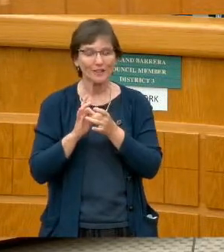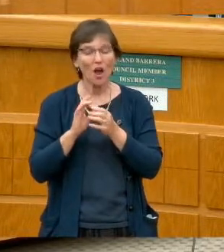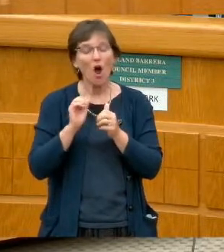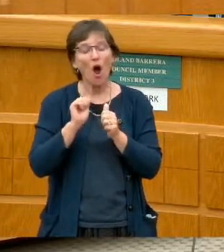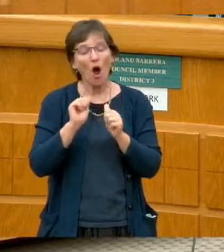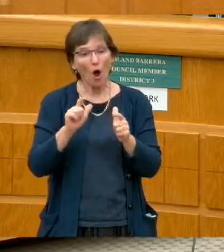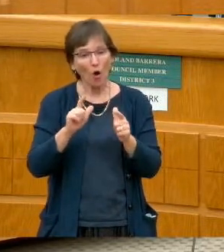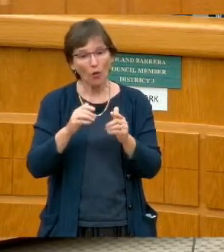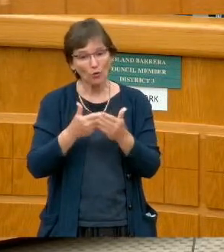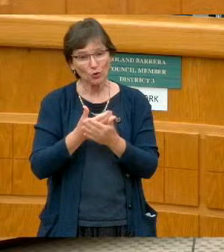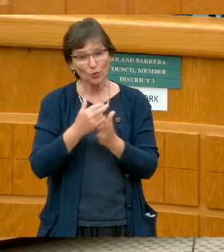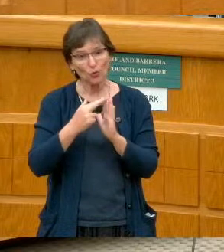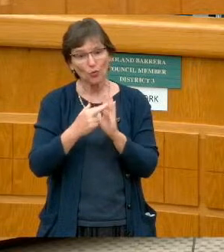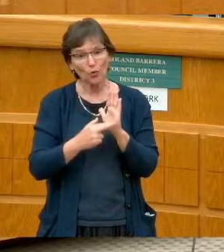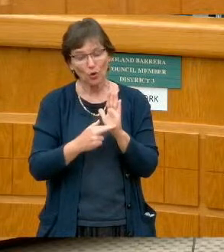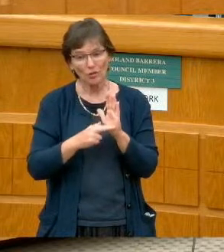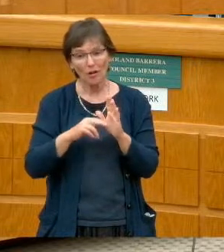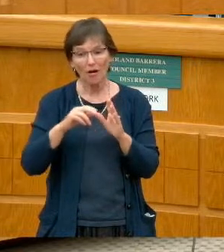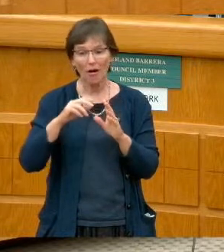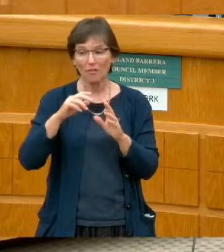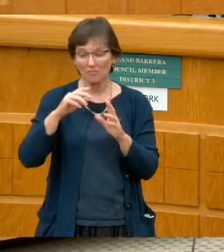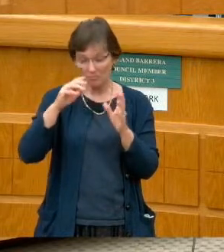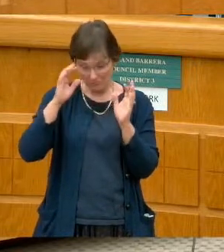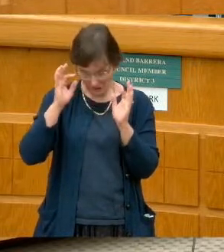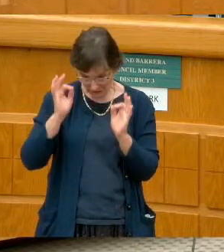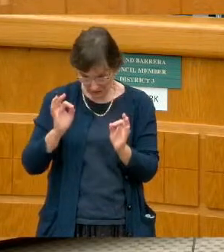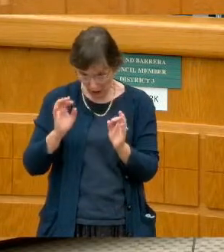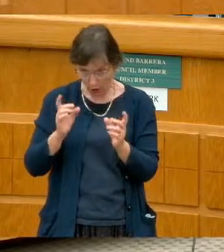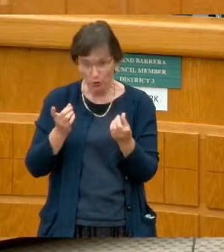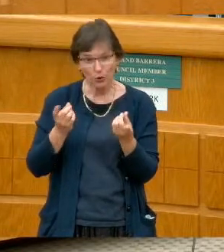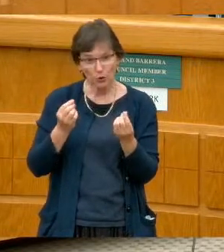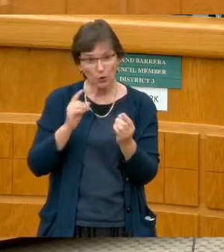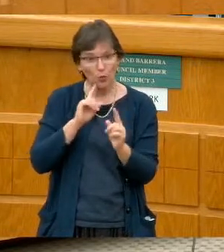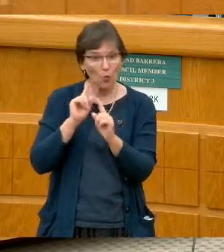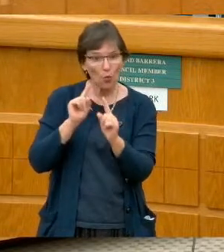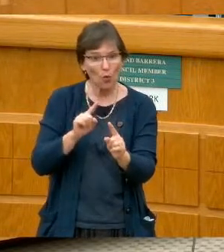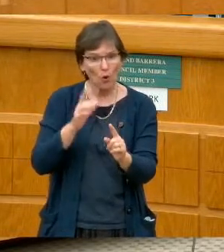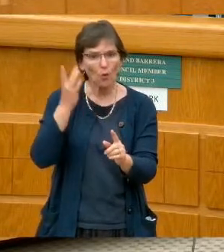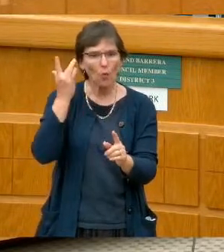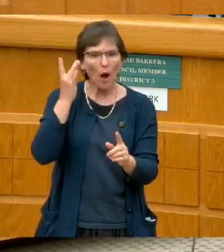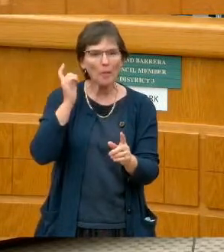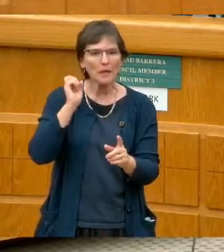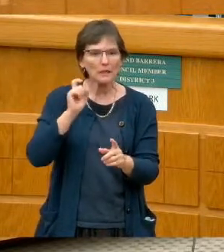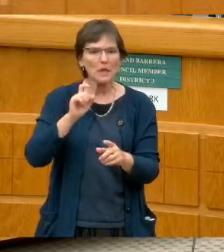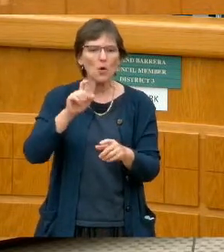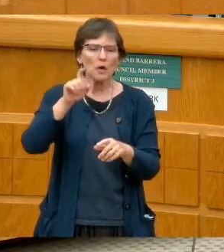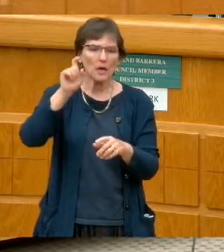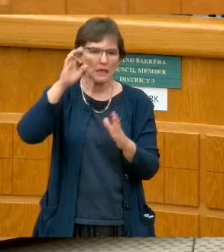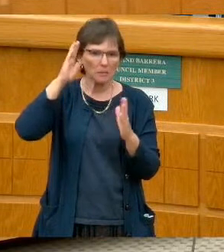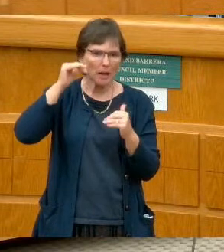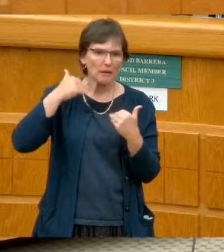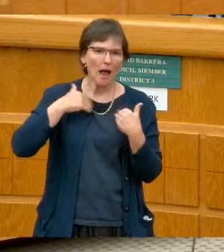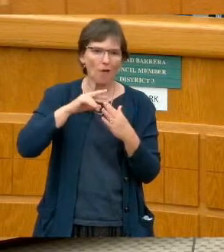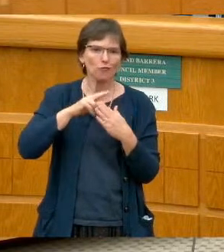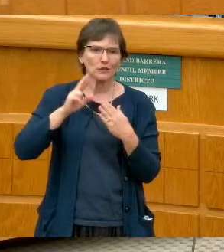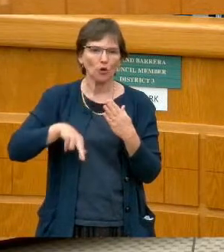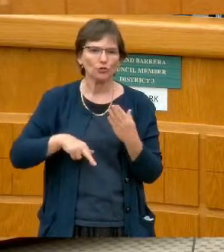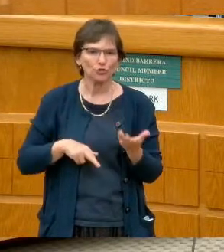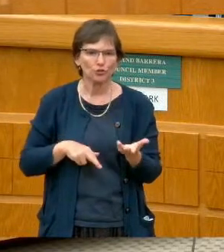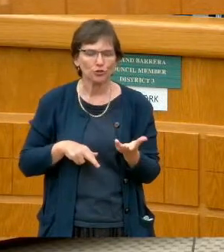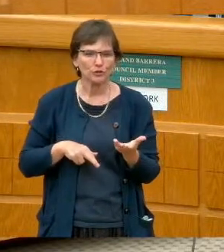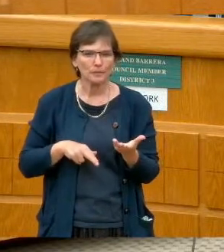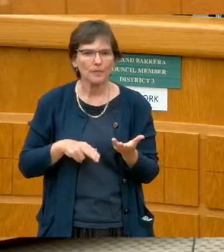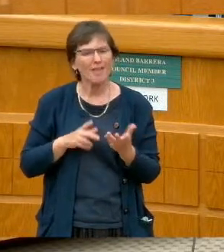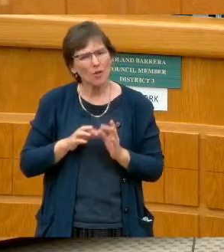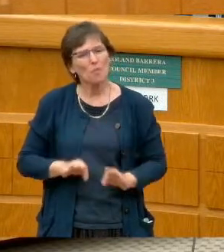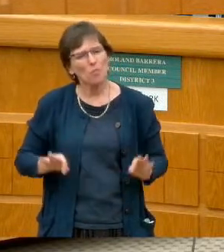adherence, they're all designed to deliver results. And I look forward to continue to work with Port Aransas because they are a vital